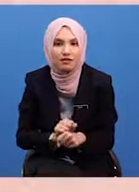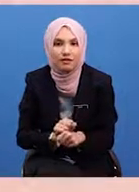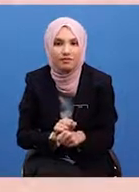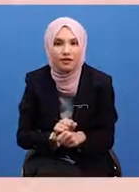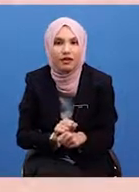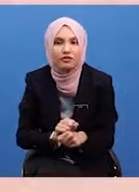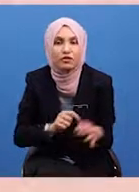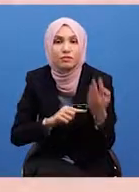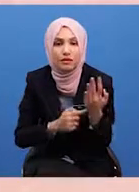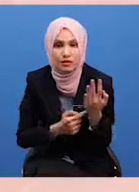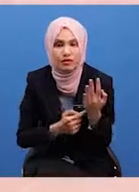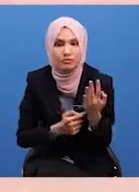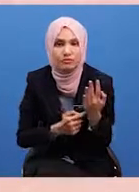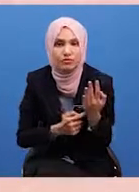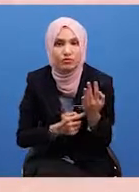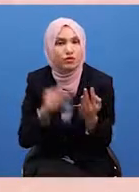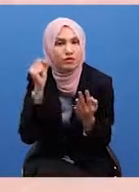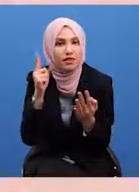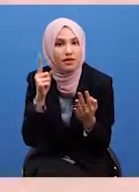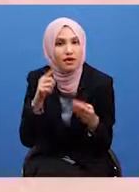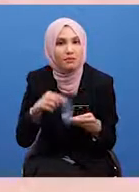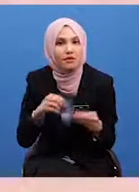originality of her own story.